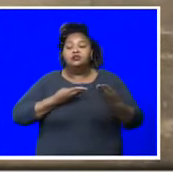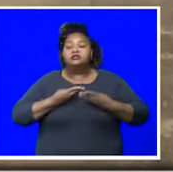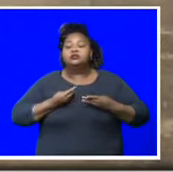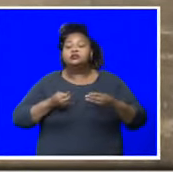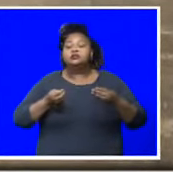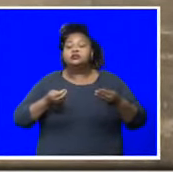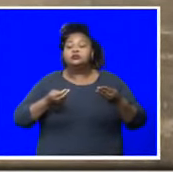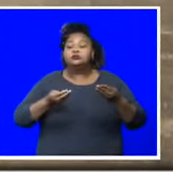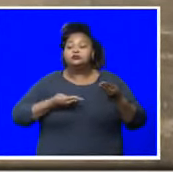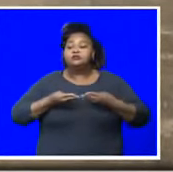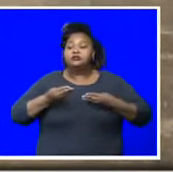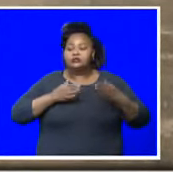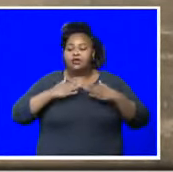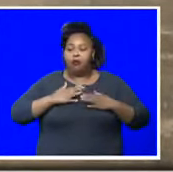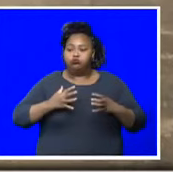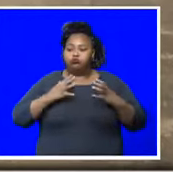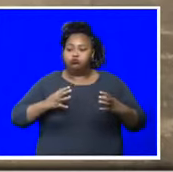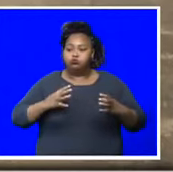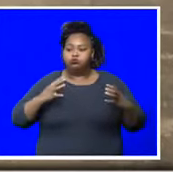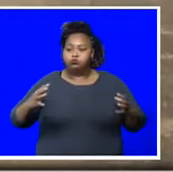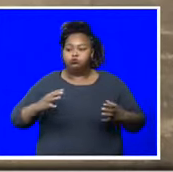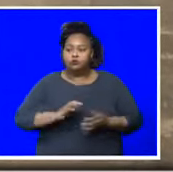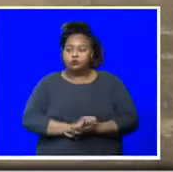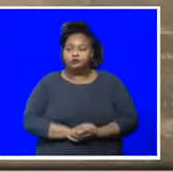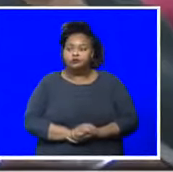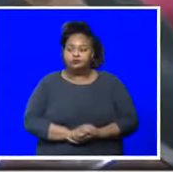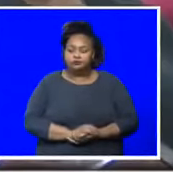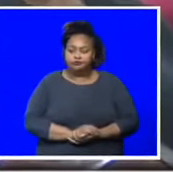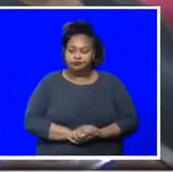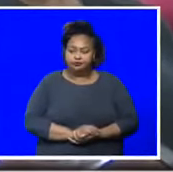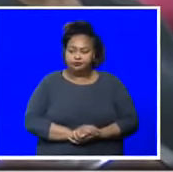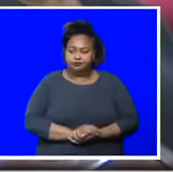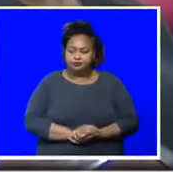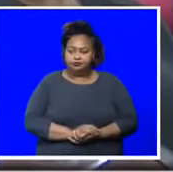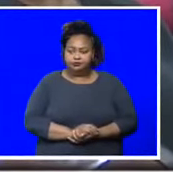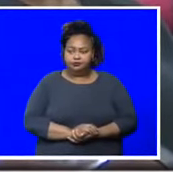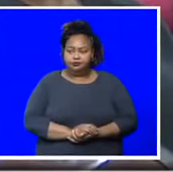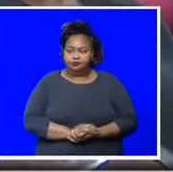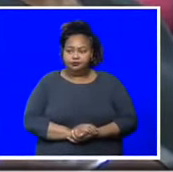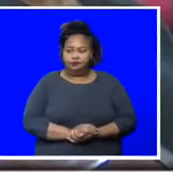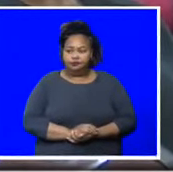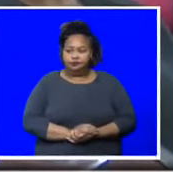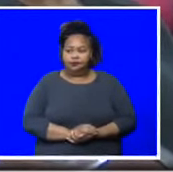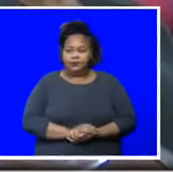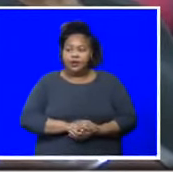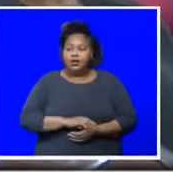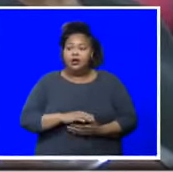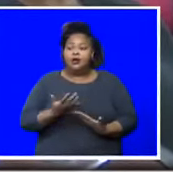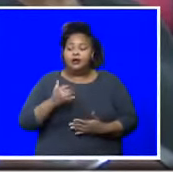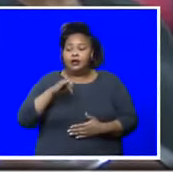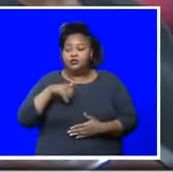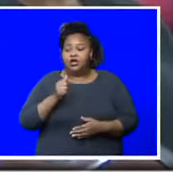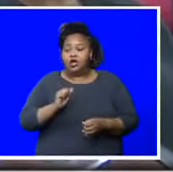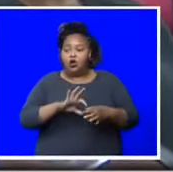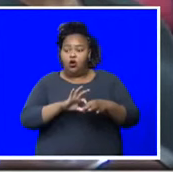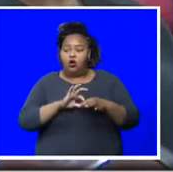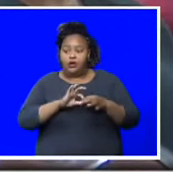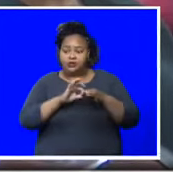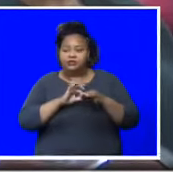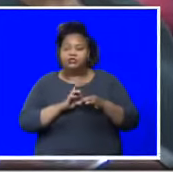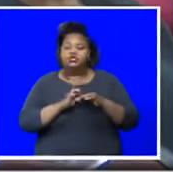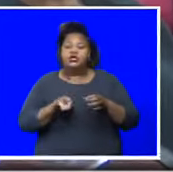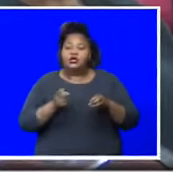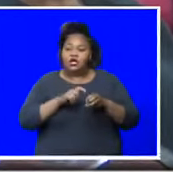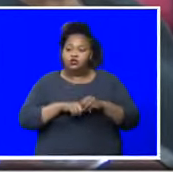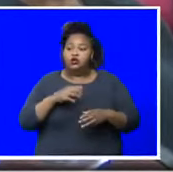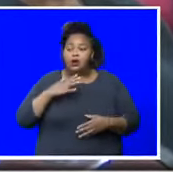Lamhlanje ngithola le thuba ukuthi ngakhuluma nani ngenxa ya JA. Nangicala JA ngacala ngenikukuta semakhaya basifundzisa